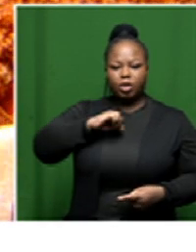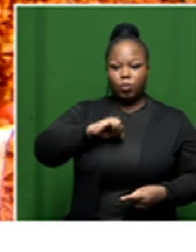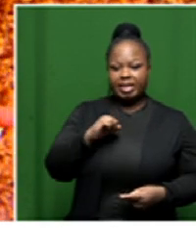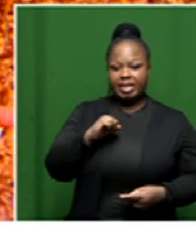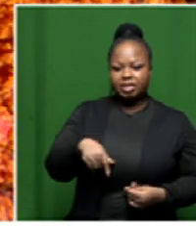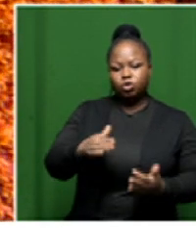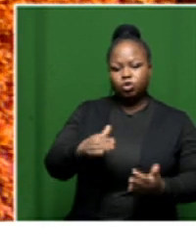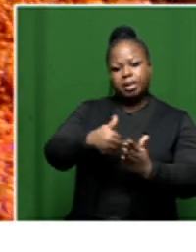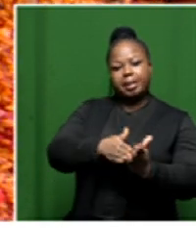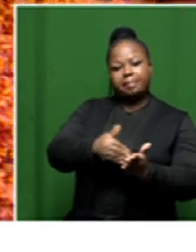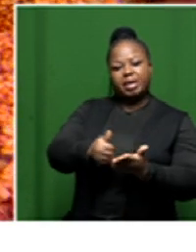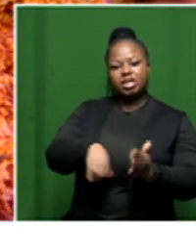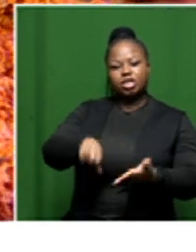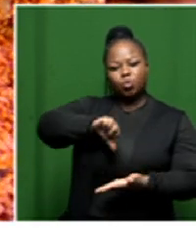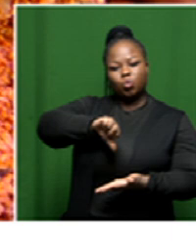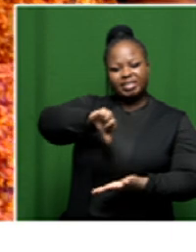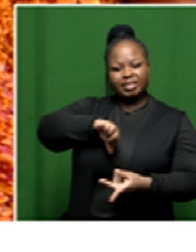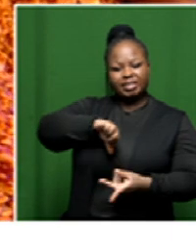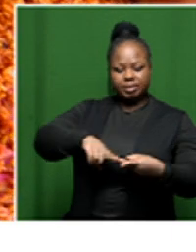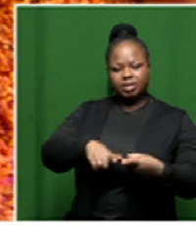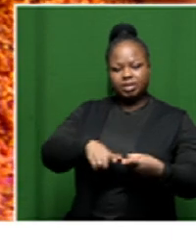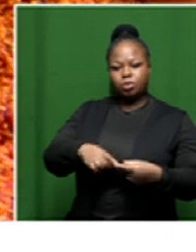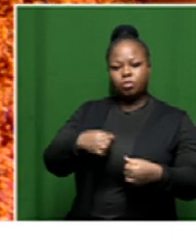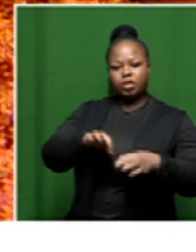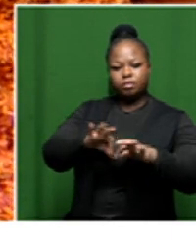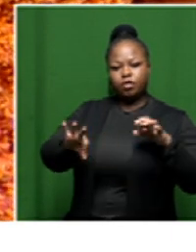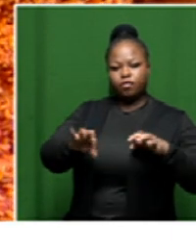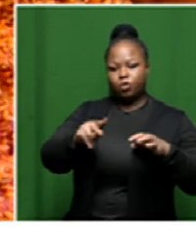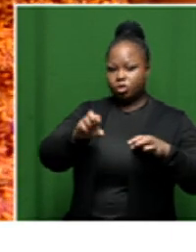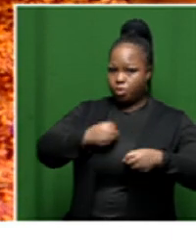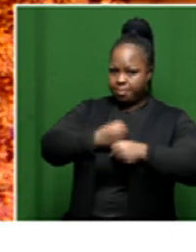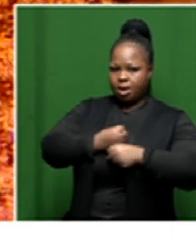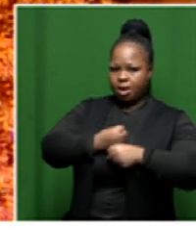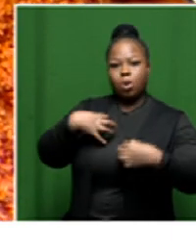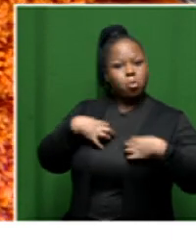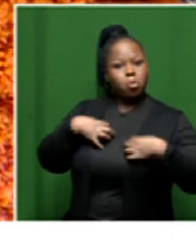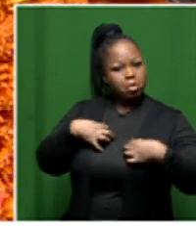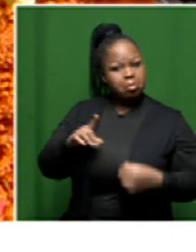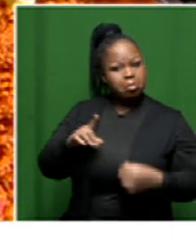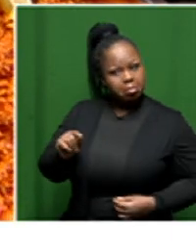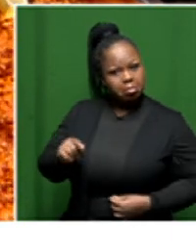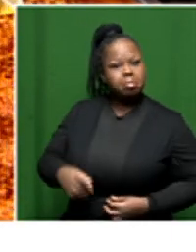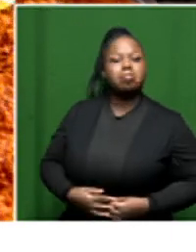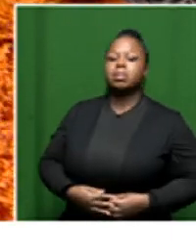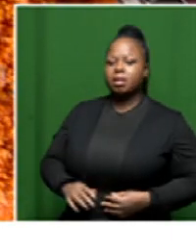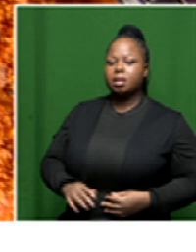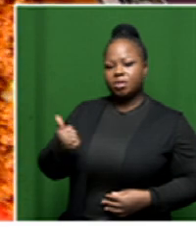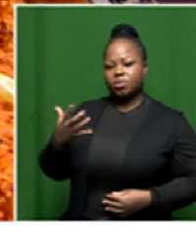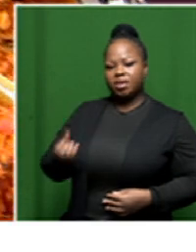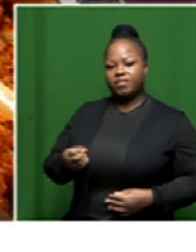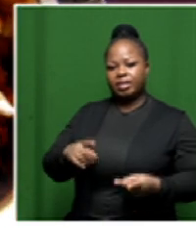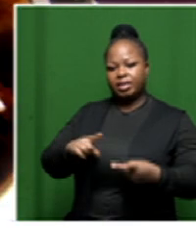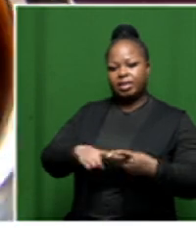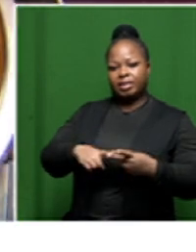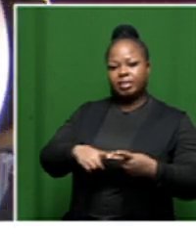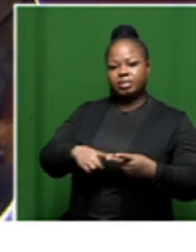nice lemon butter sauce, and we've got some home. We make our own vos, just by the way. So really, that too, yeah. And then we've got a seafood paella